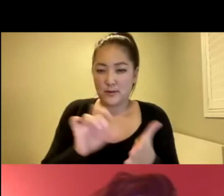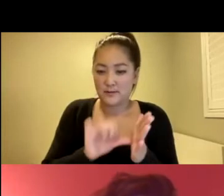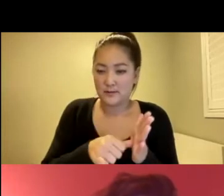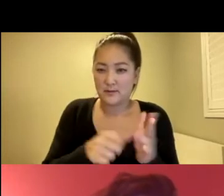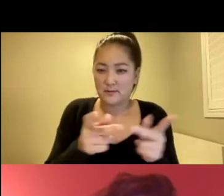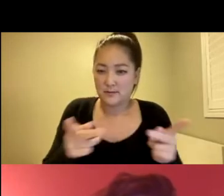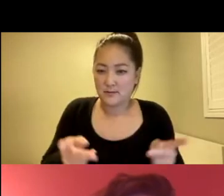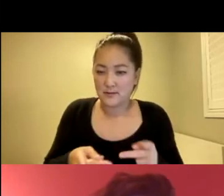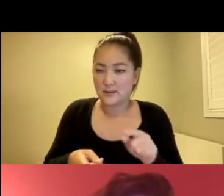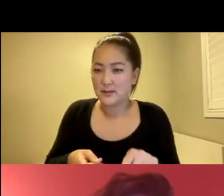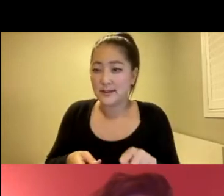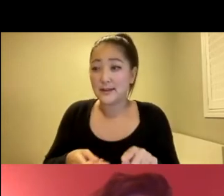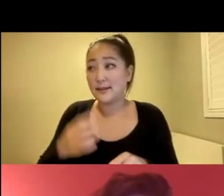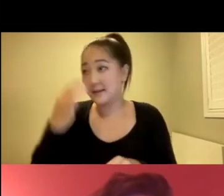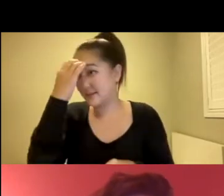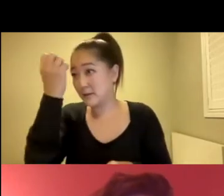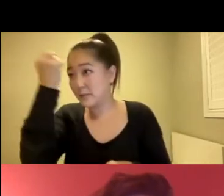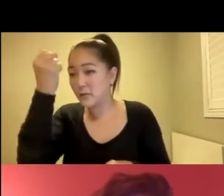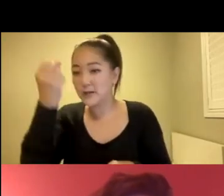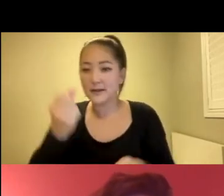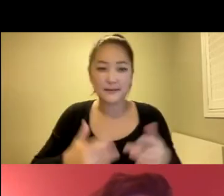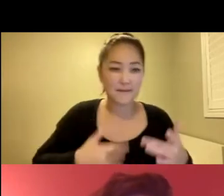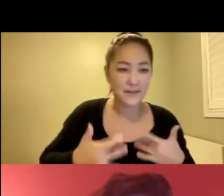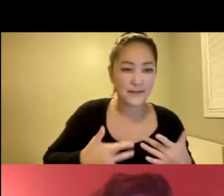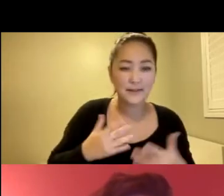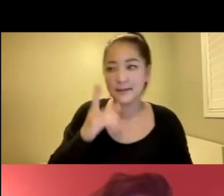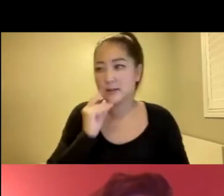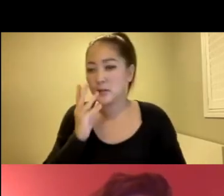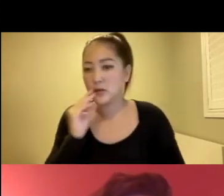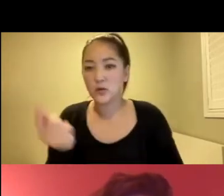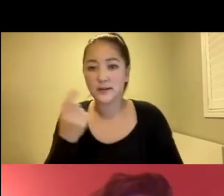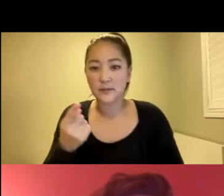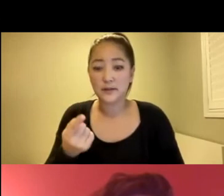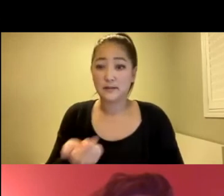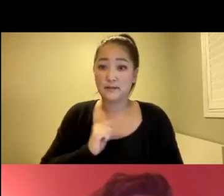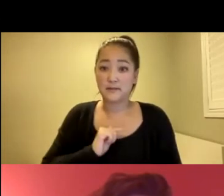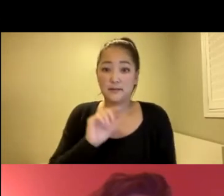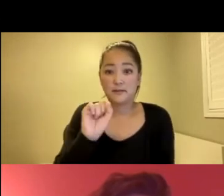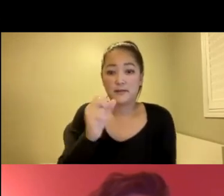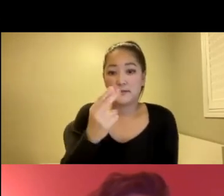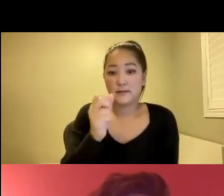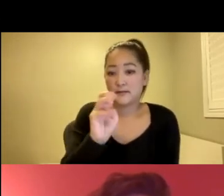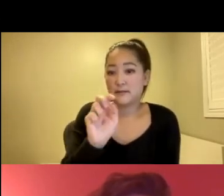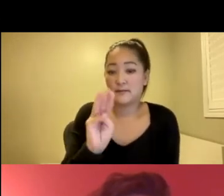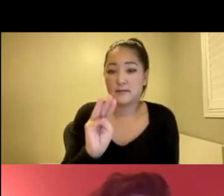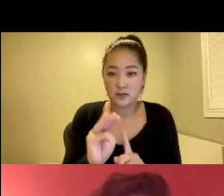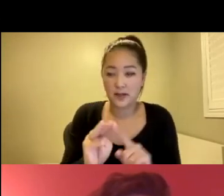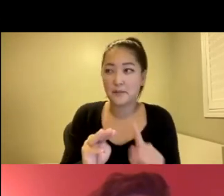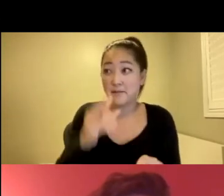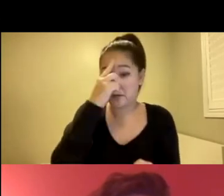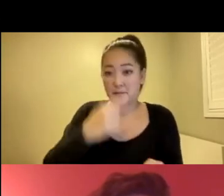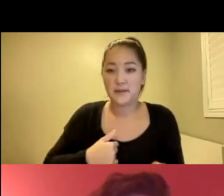I can go if that's all right. For me, places have always had a feeling. Like, where do you feel comfortable? Where